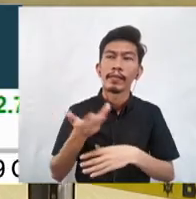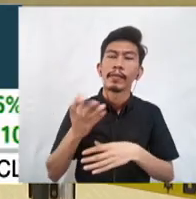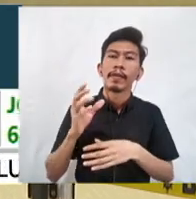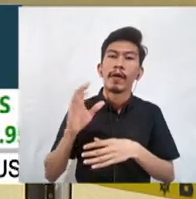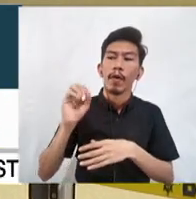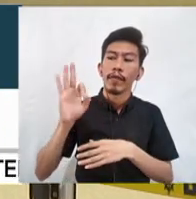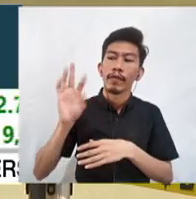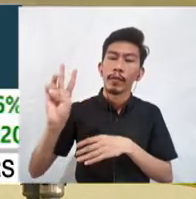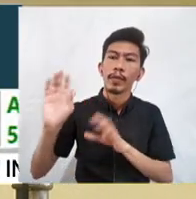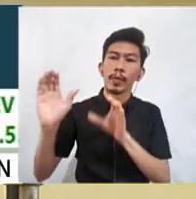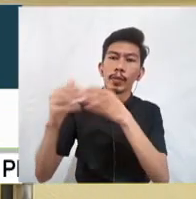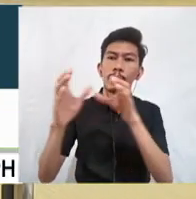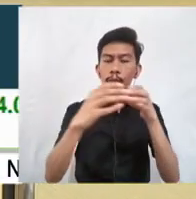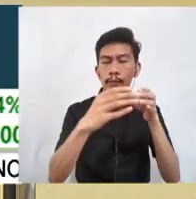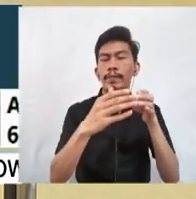organization leaders.